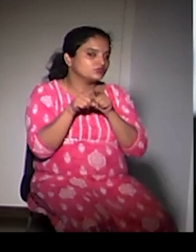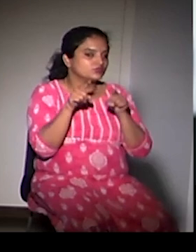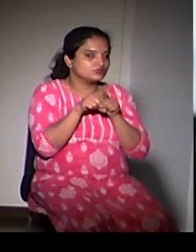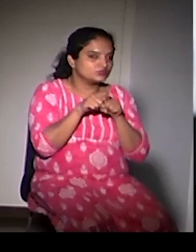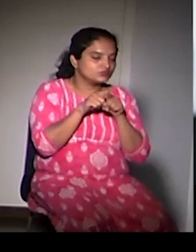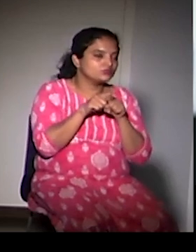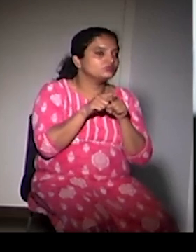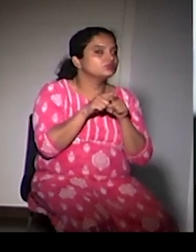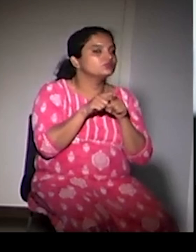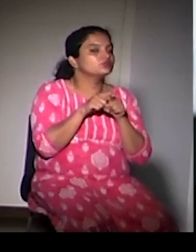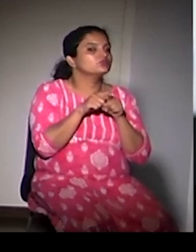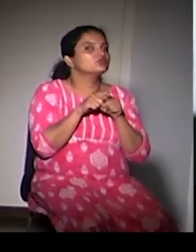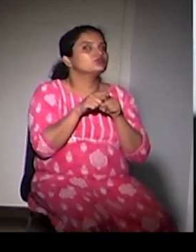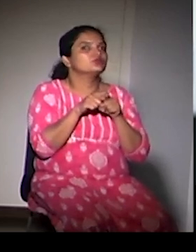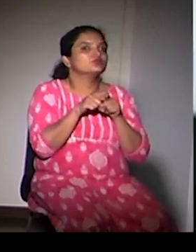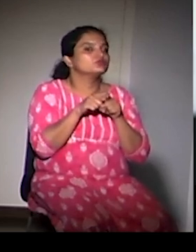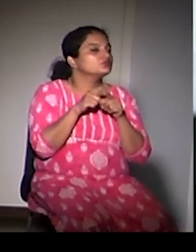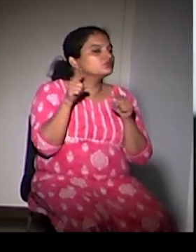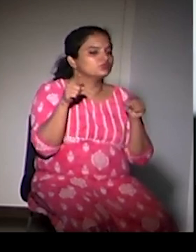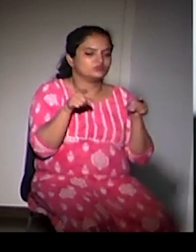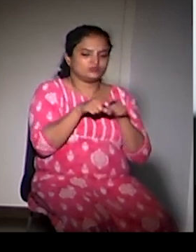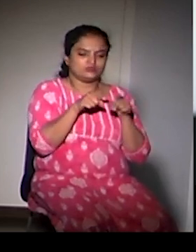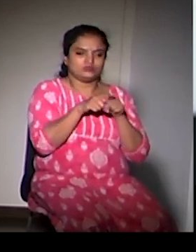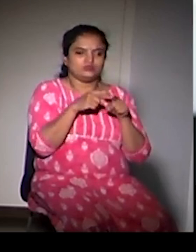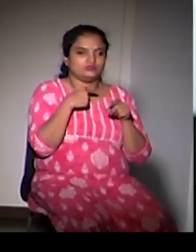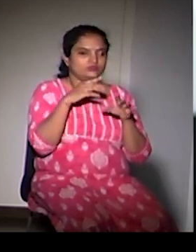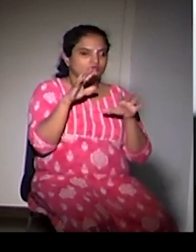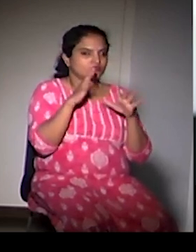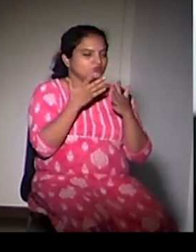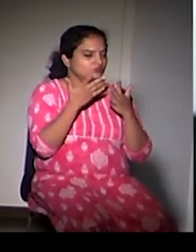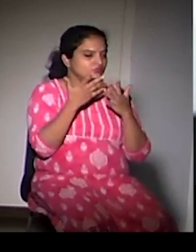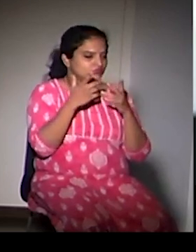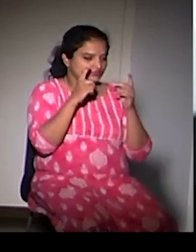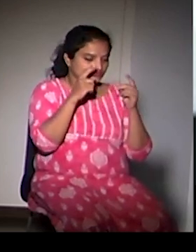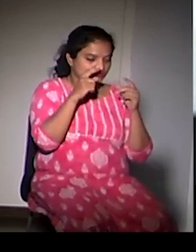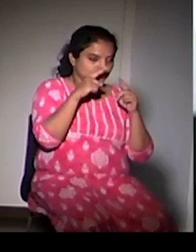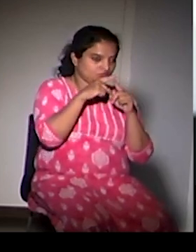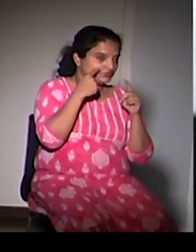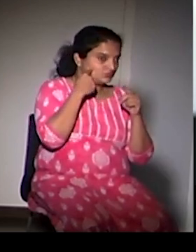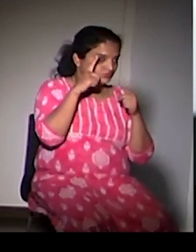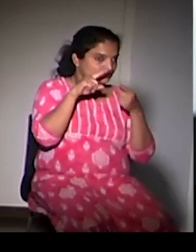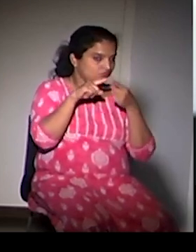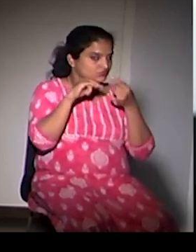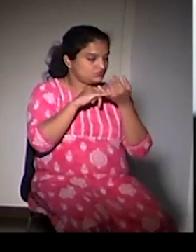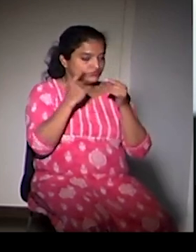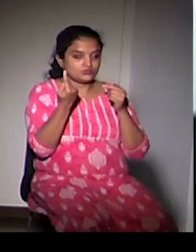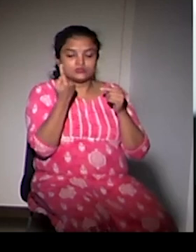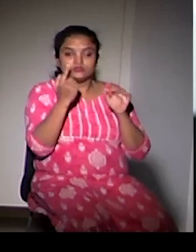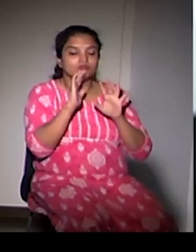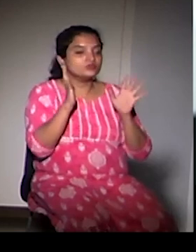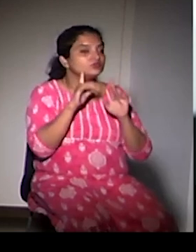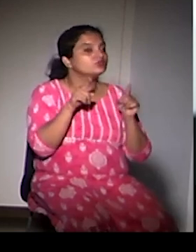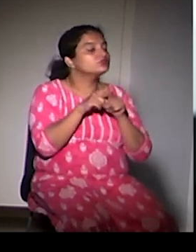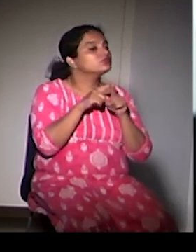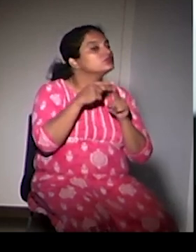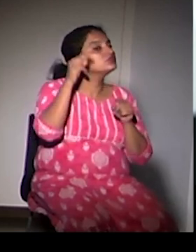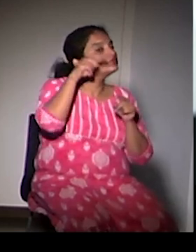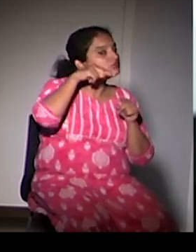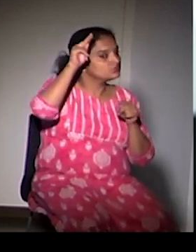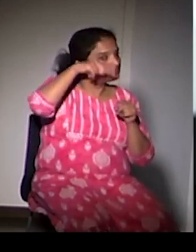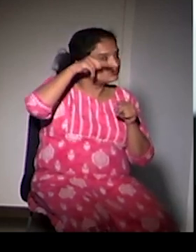which is not just decorative tiles, but it includes painting and